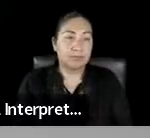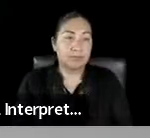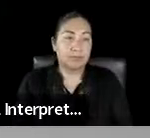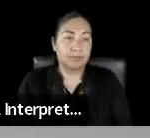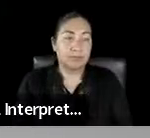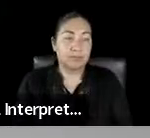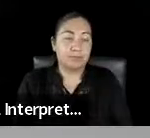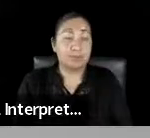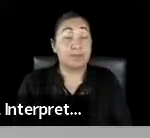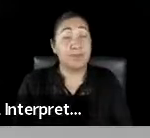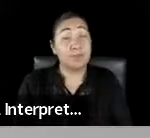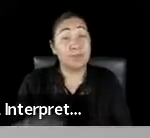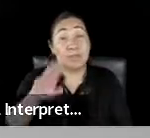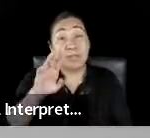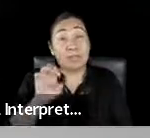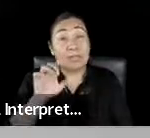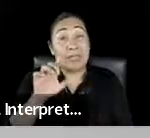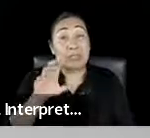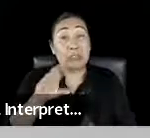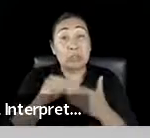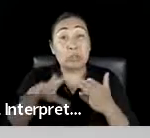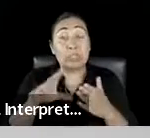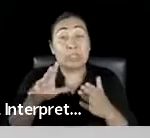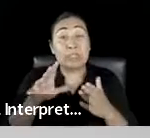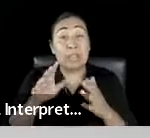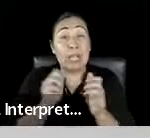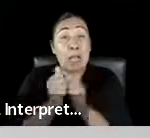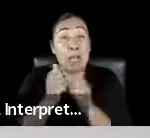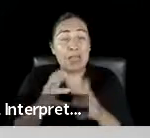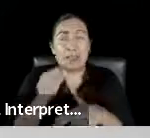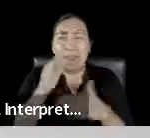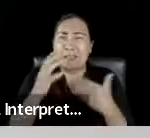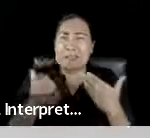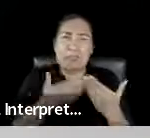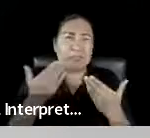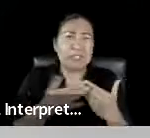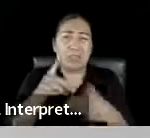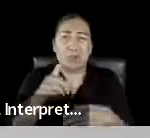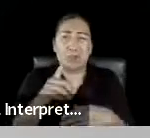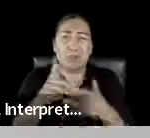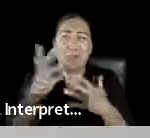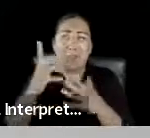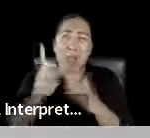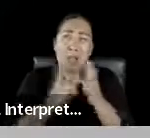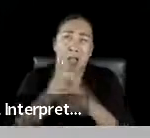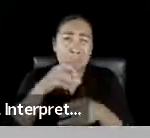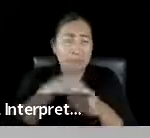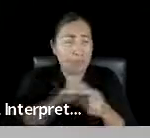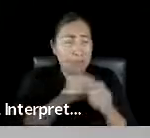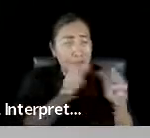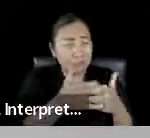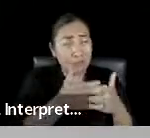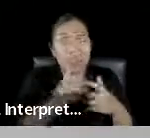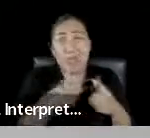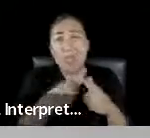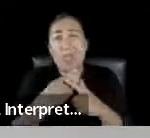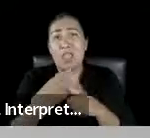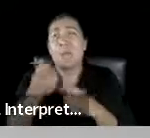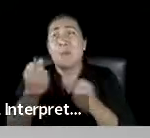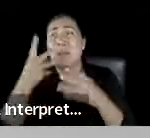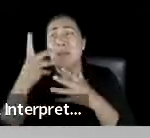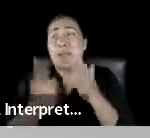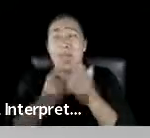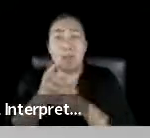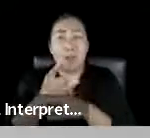Being a student athlete is not always the easiest thing. You spend countless hours in the classroom, then spend countless hours perfecting your craft on the